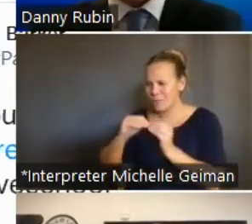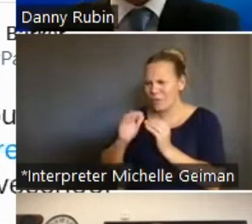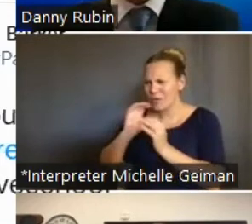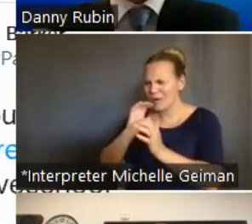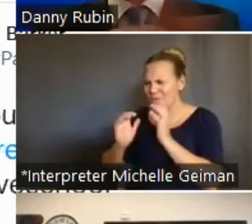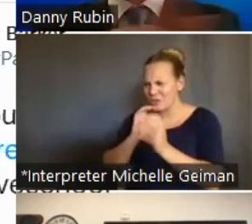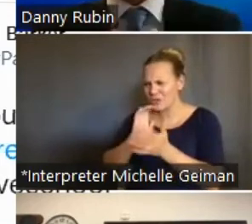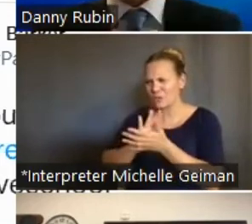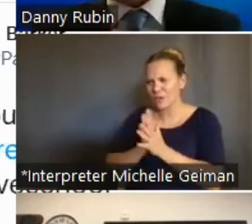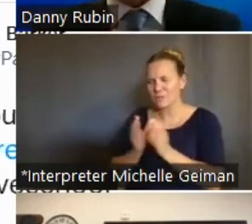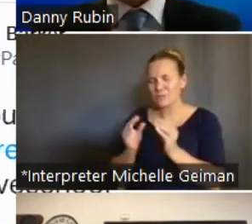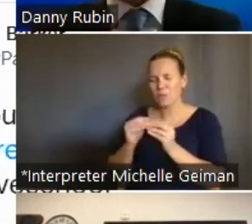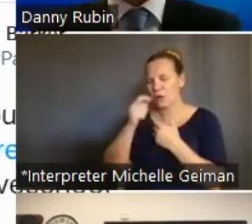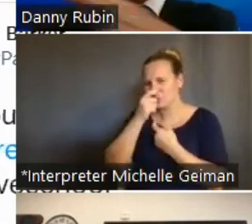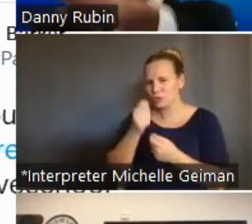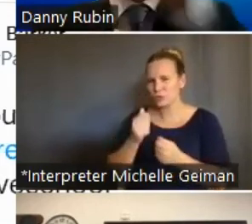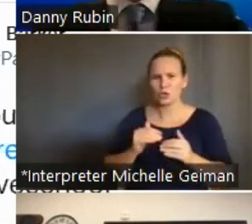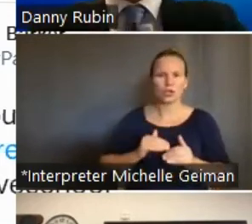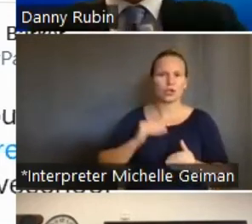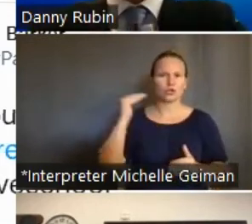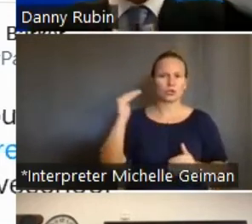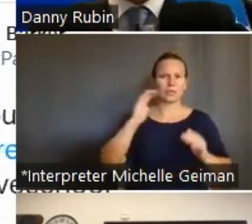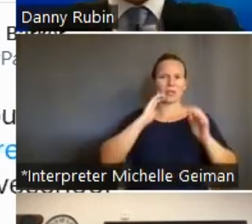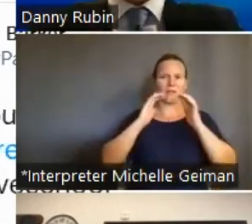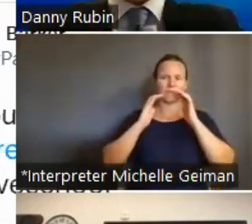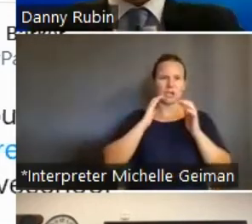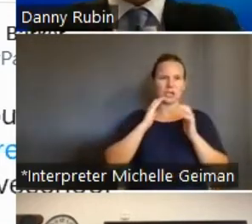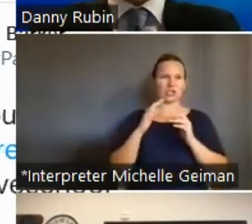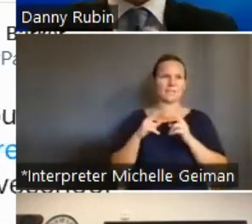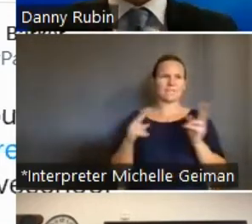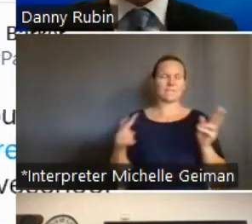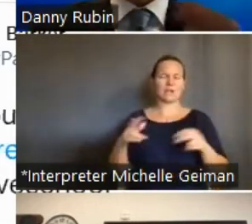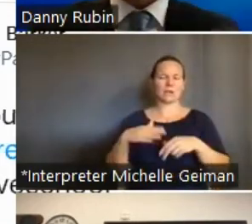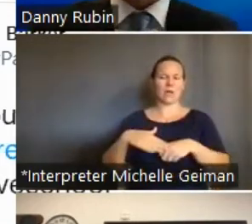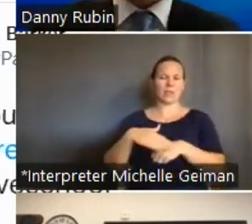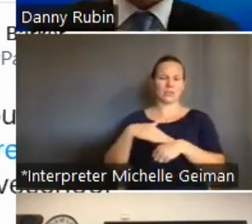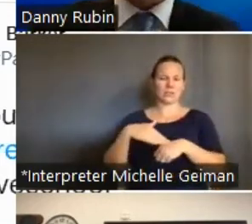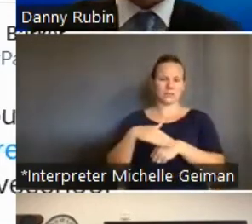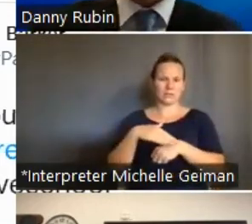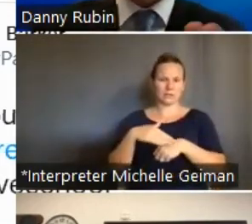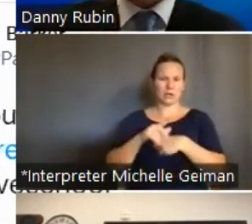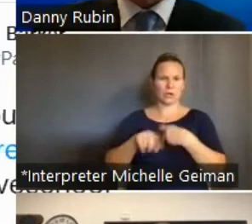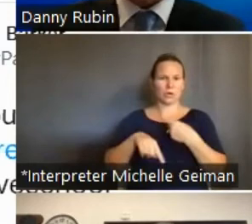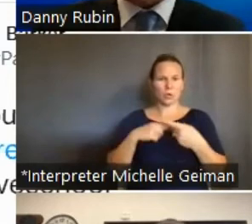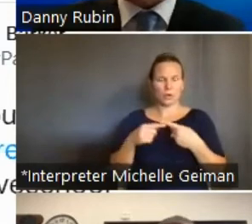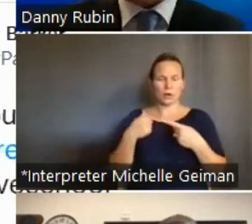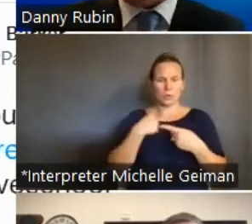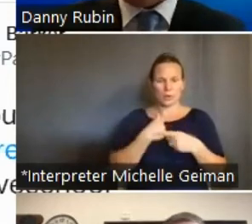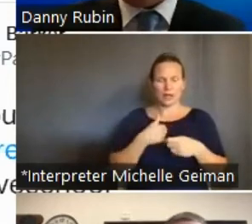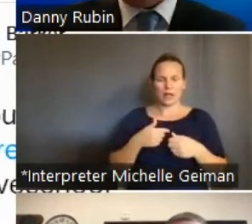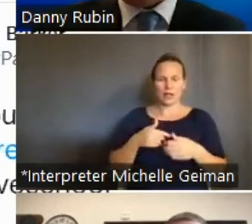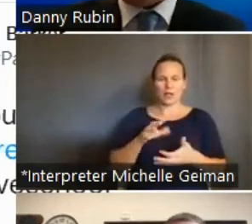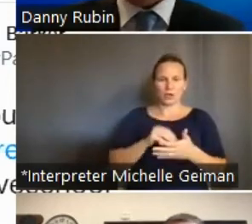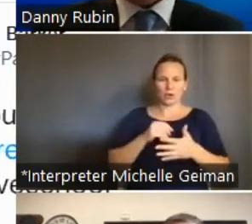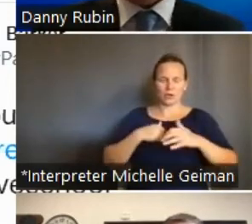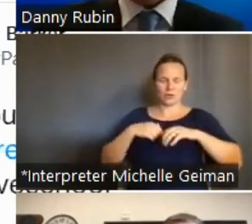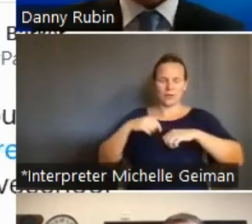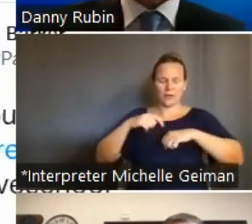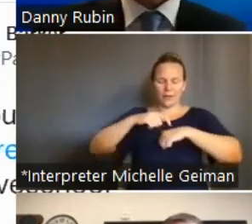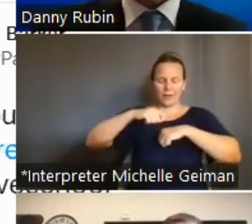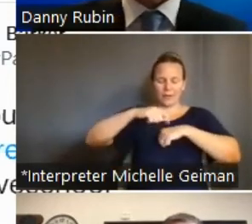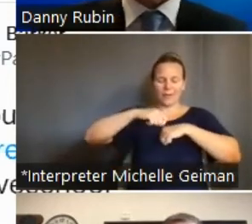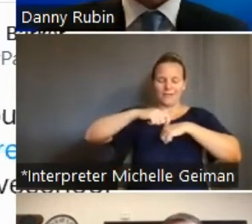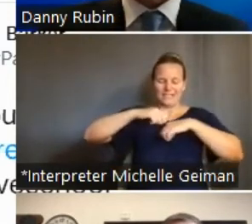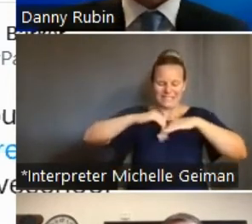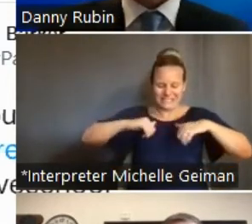stress that enough. Too many conversations we have in our lives are very on the surface. And when we learn to go a little deeper, that's where the good stuff is. And